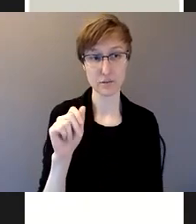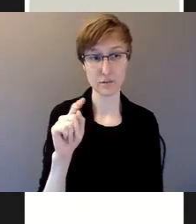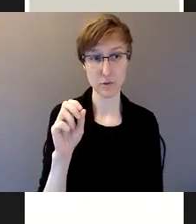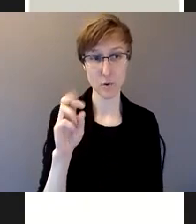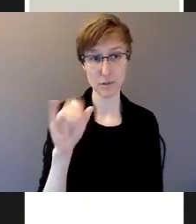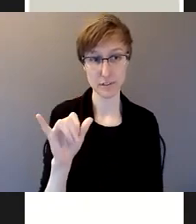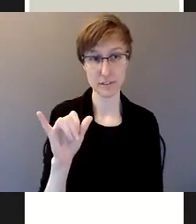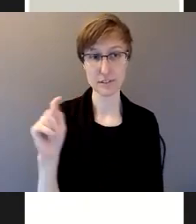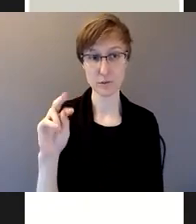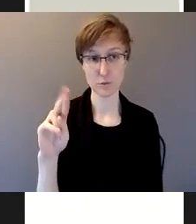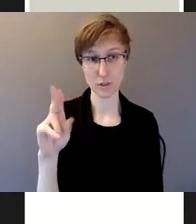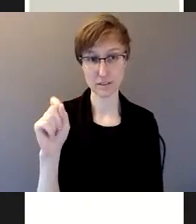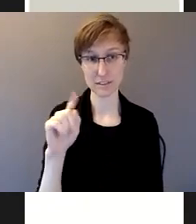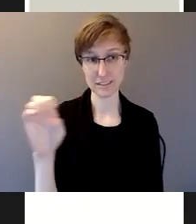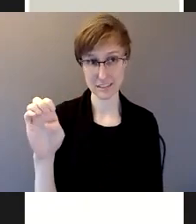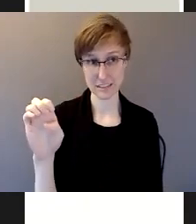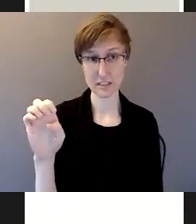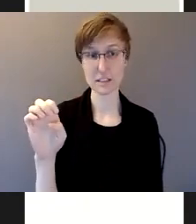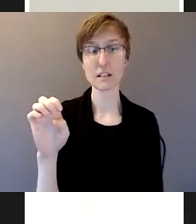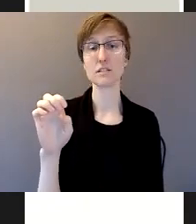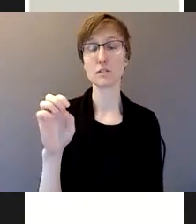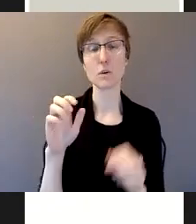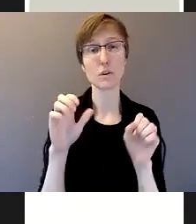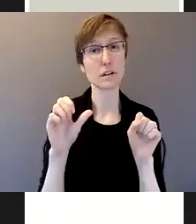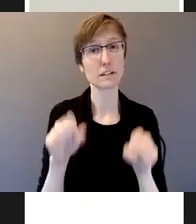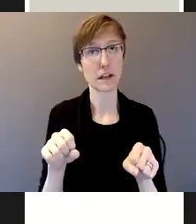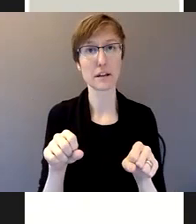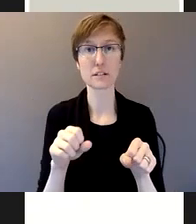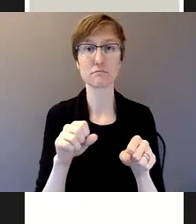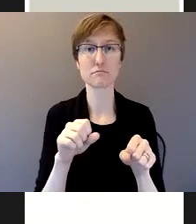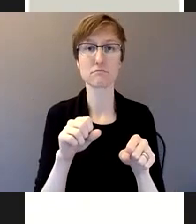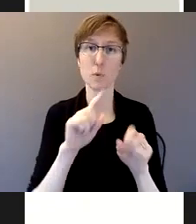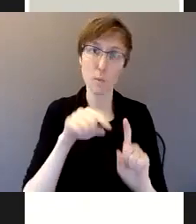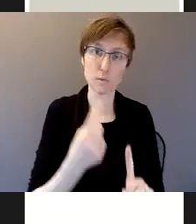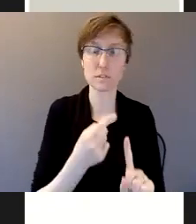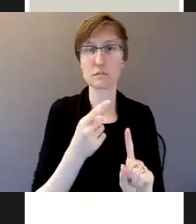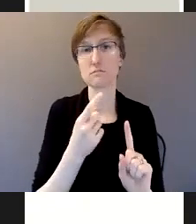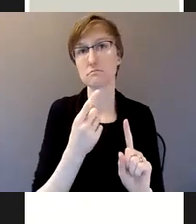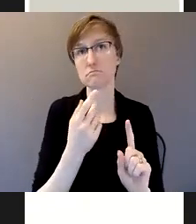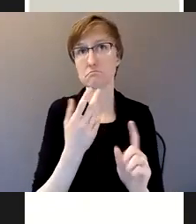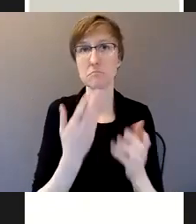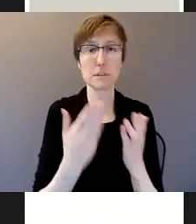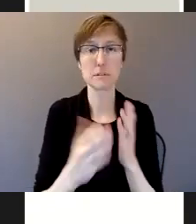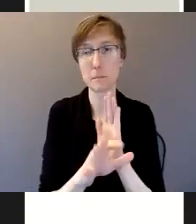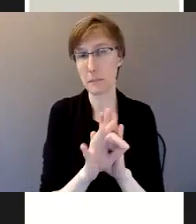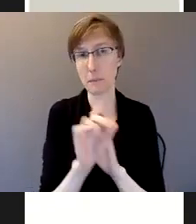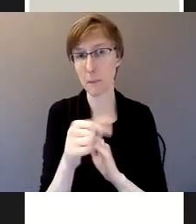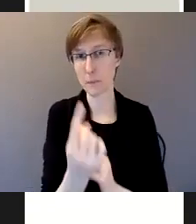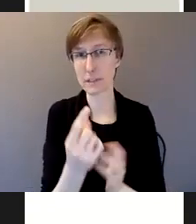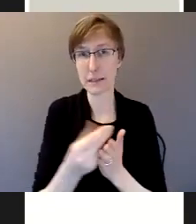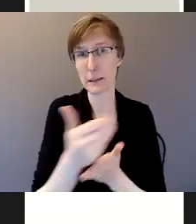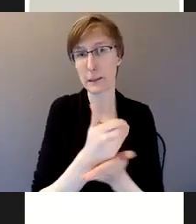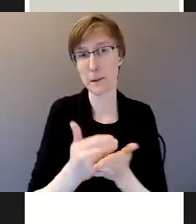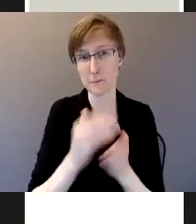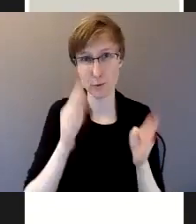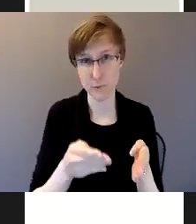else and deal only with that particular income. Sometimes that's the outcome of an investigation at our office, but not very often. And continuing power of